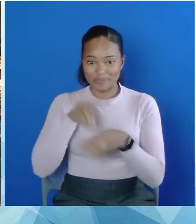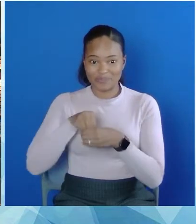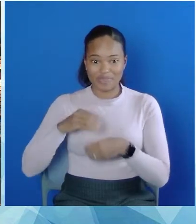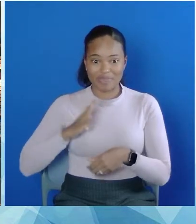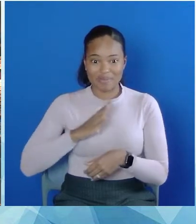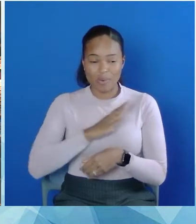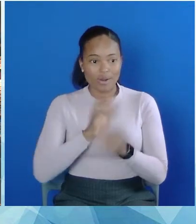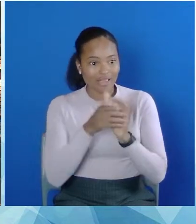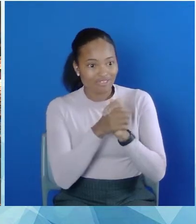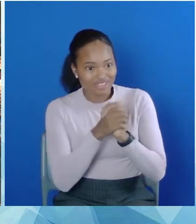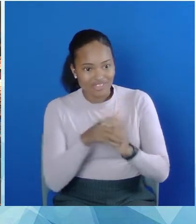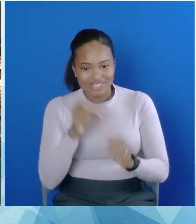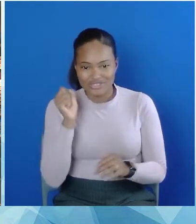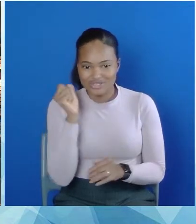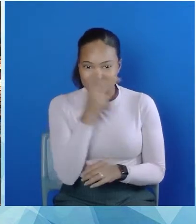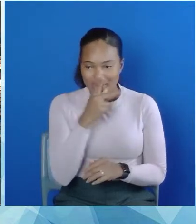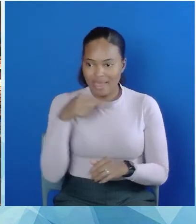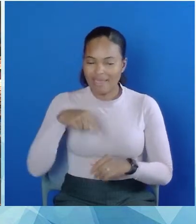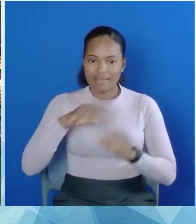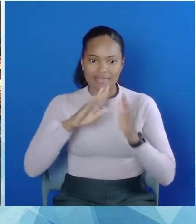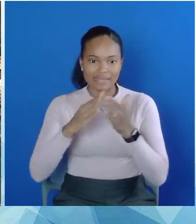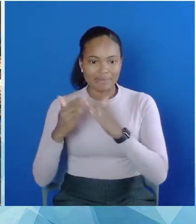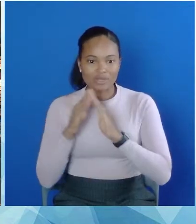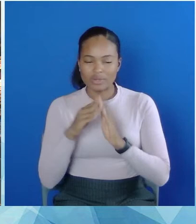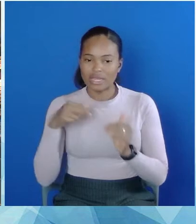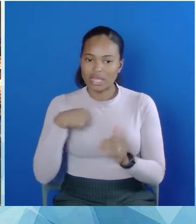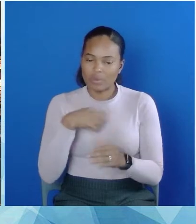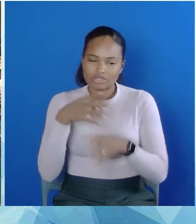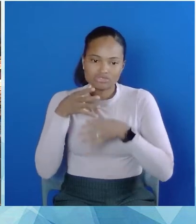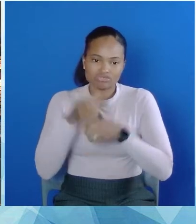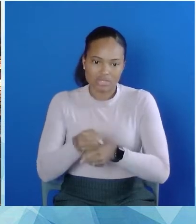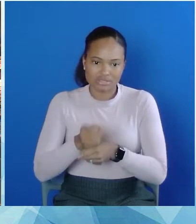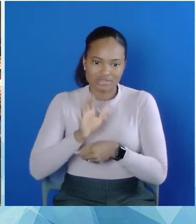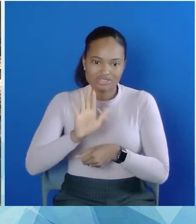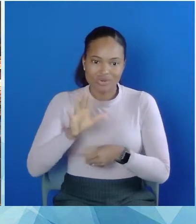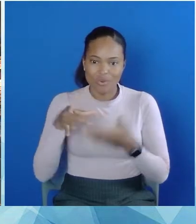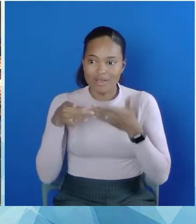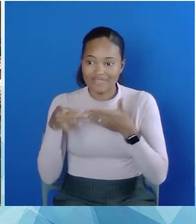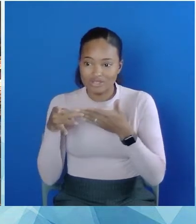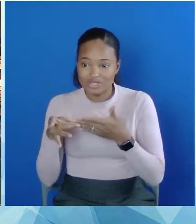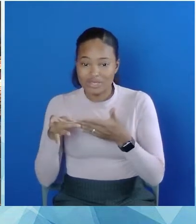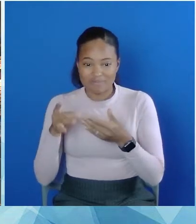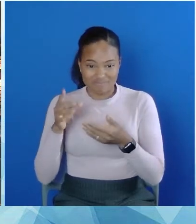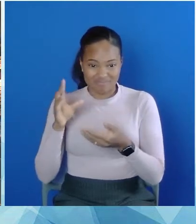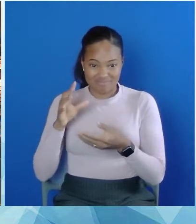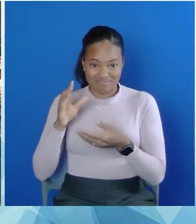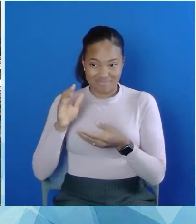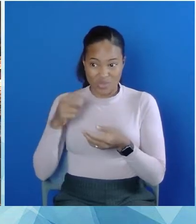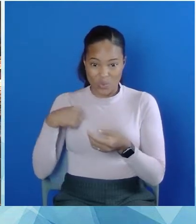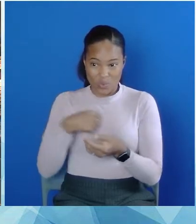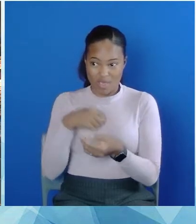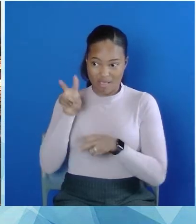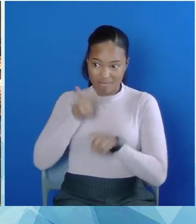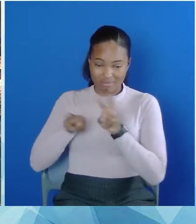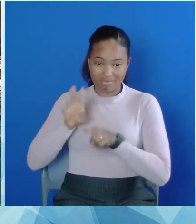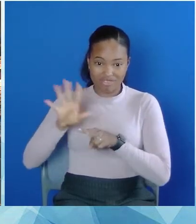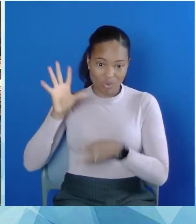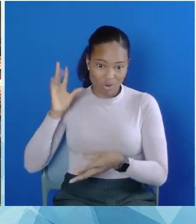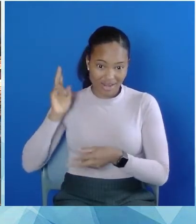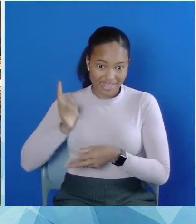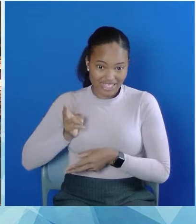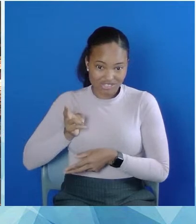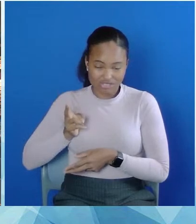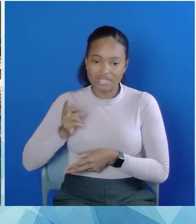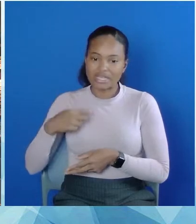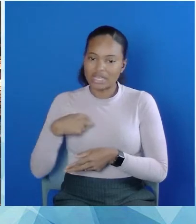The community has the utmost trust in your leadership based on your history, and we are looking forward to working with the